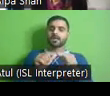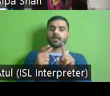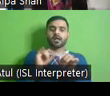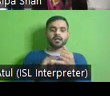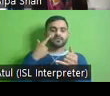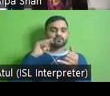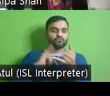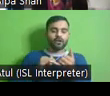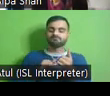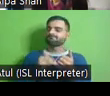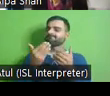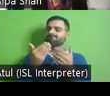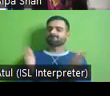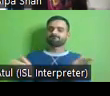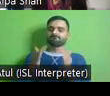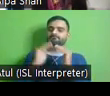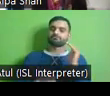actually discouraged.